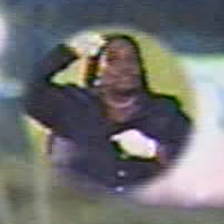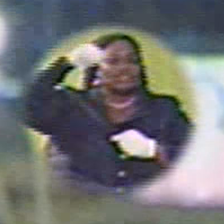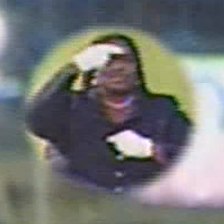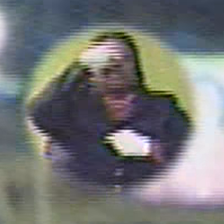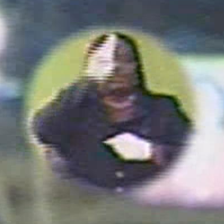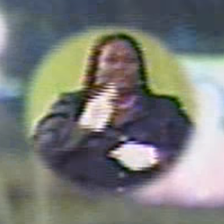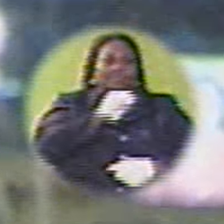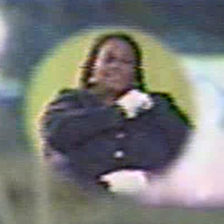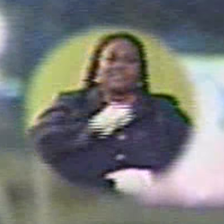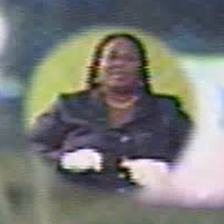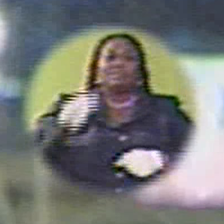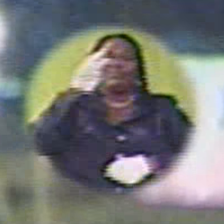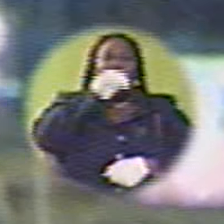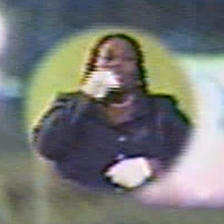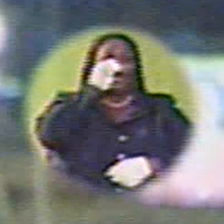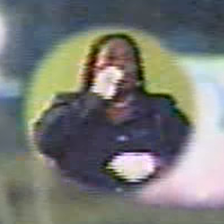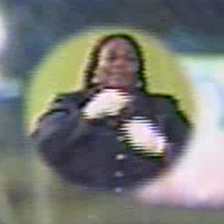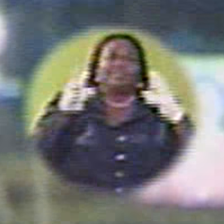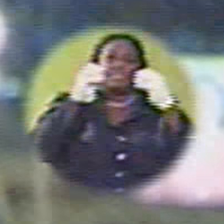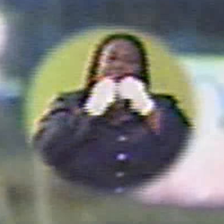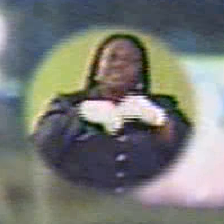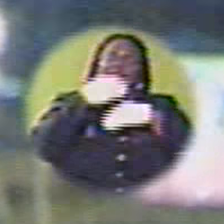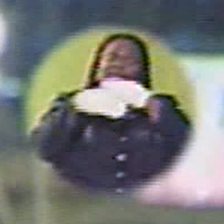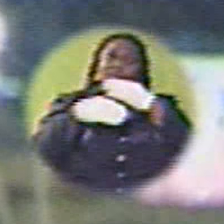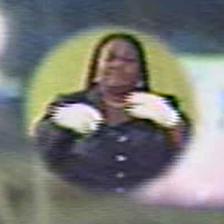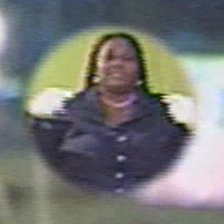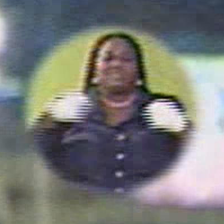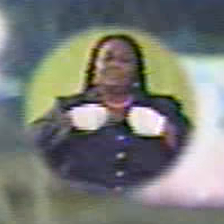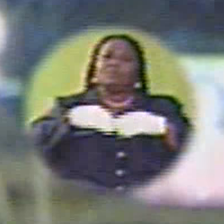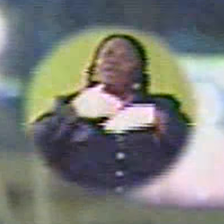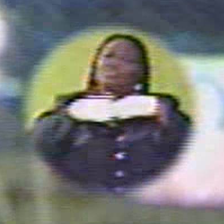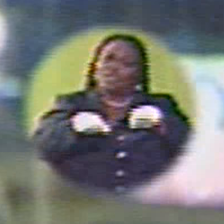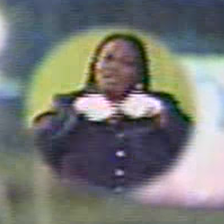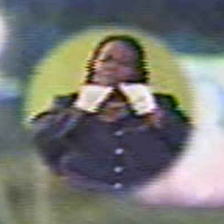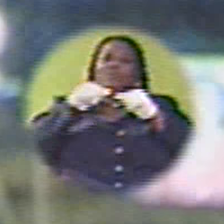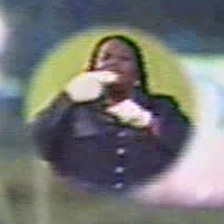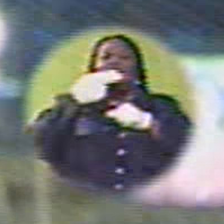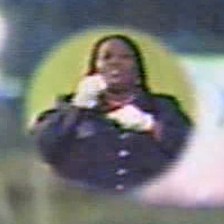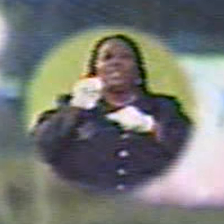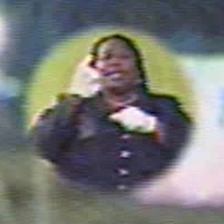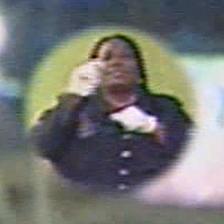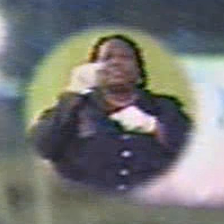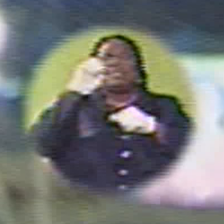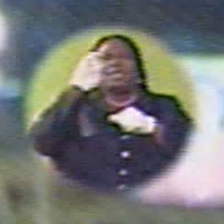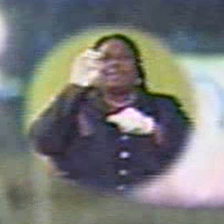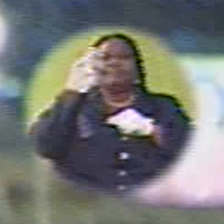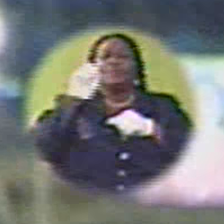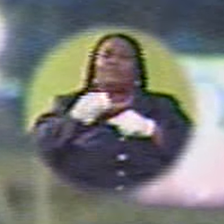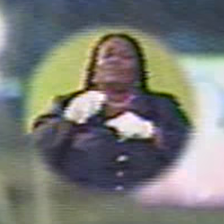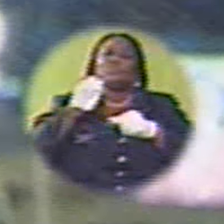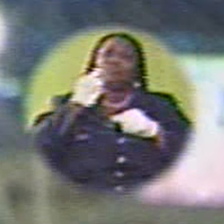Monday. The meeting comes ahead of the team's departure for Haiti on a two-day mission that will examine the development needs of